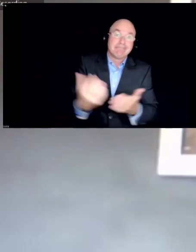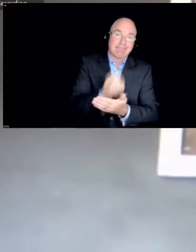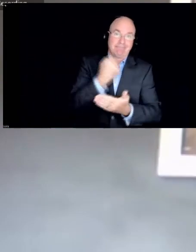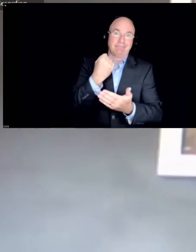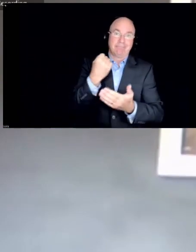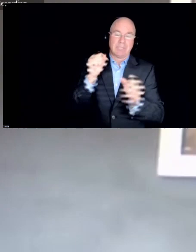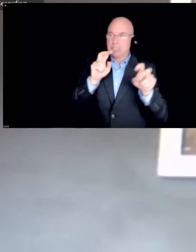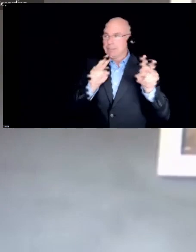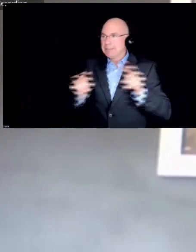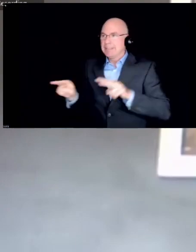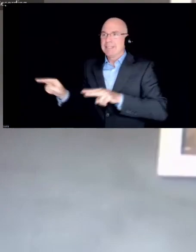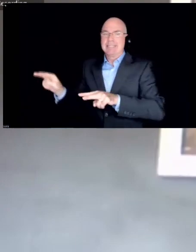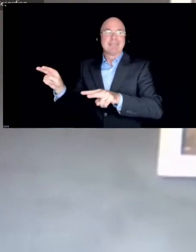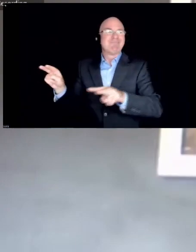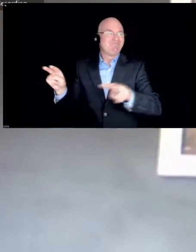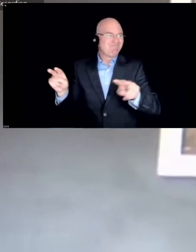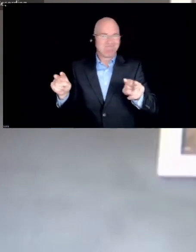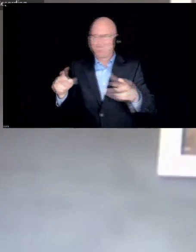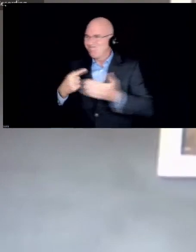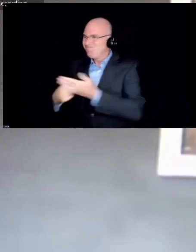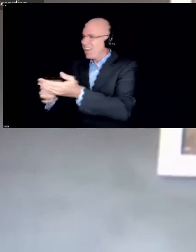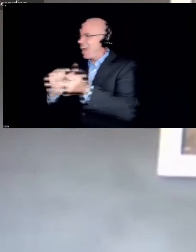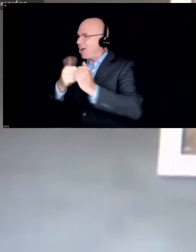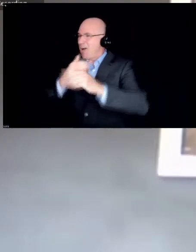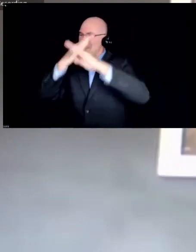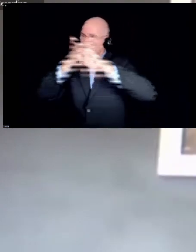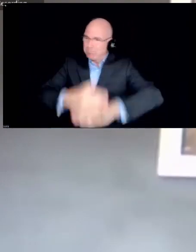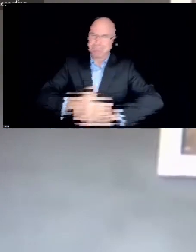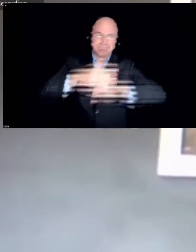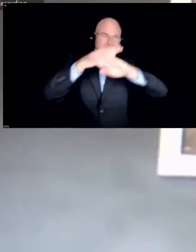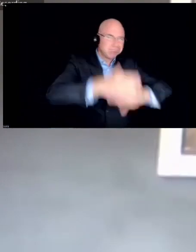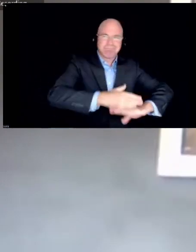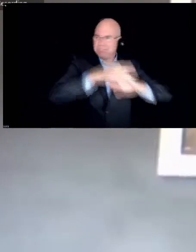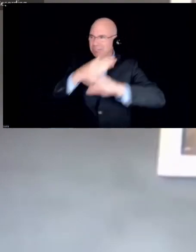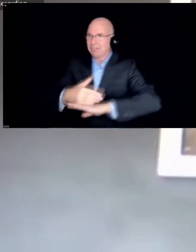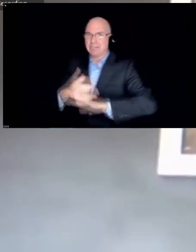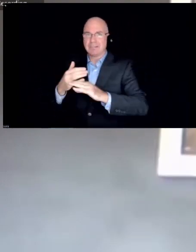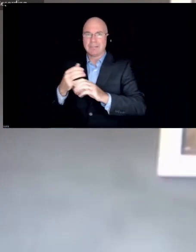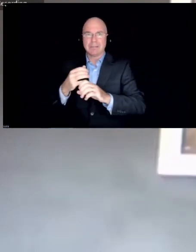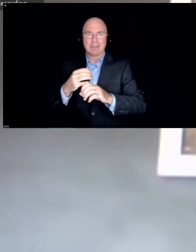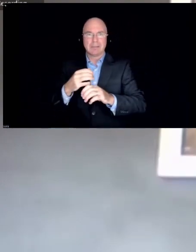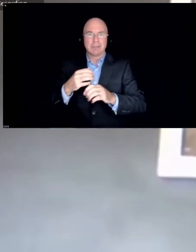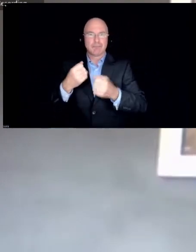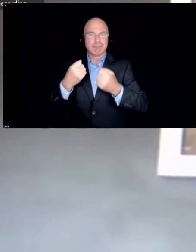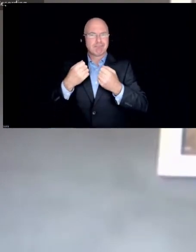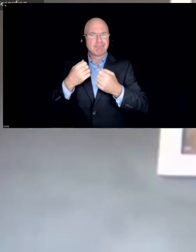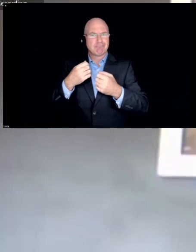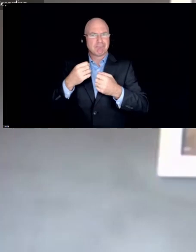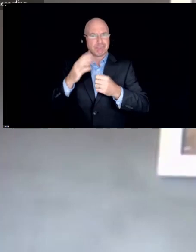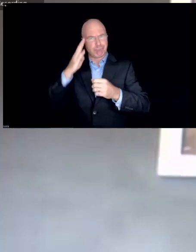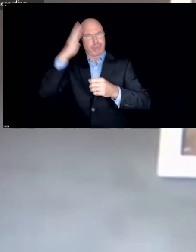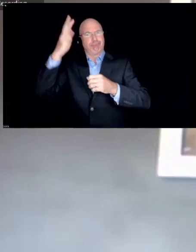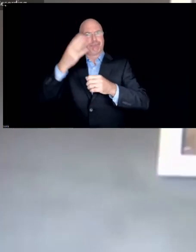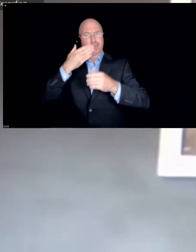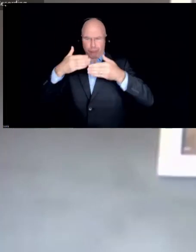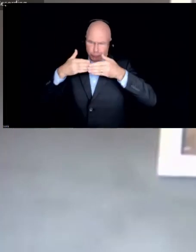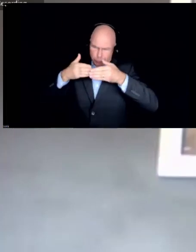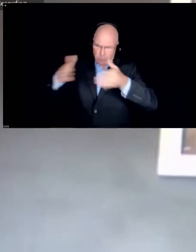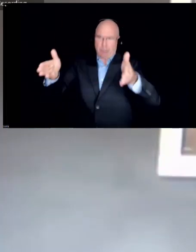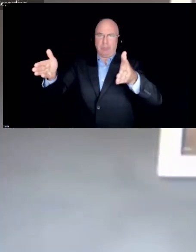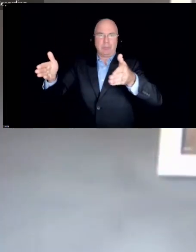actions on how to eliminate them, create intentional opportunities and meaningful and sustainable